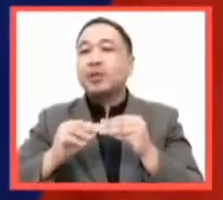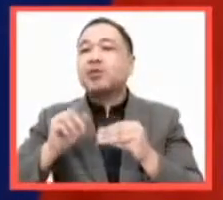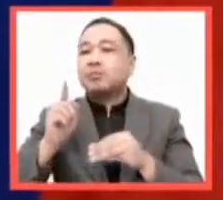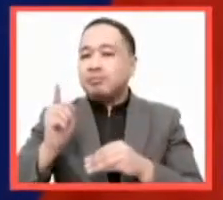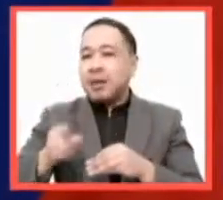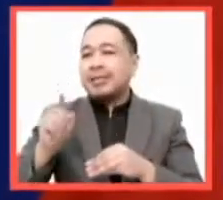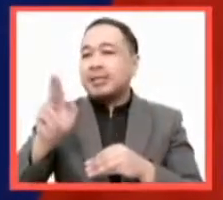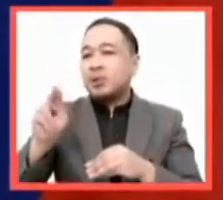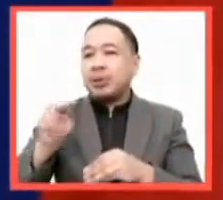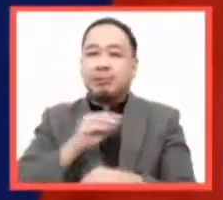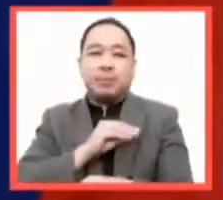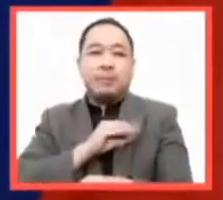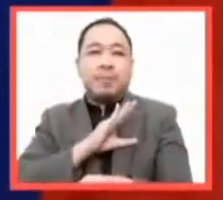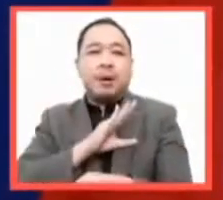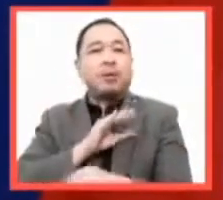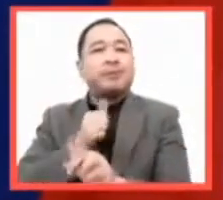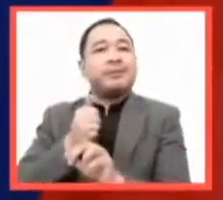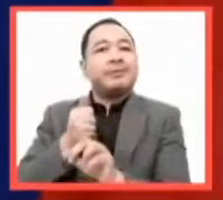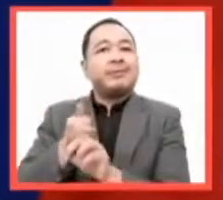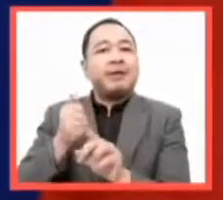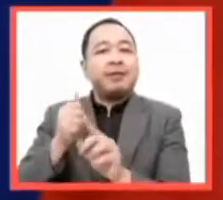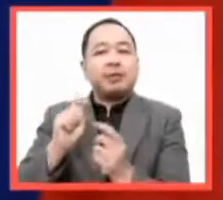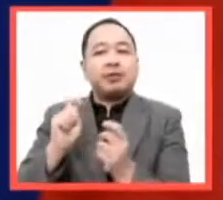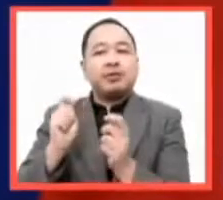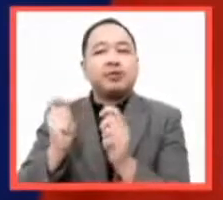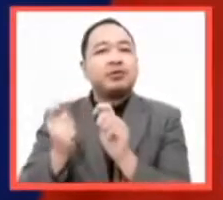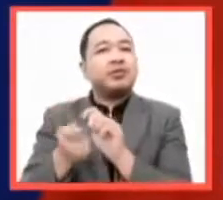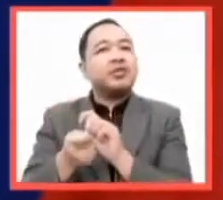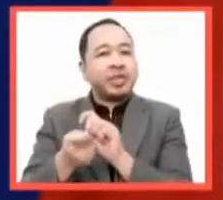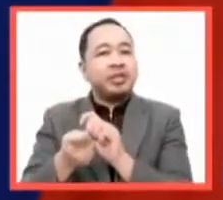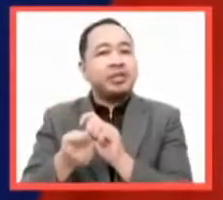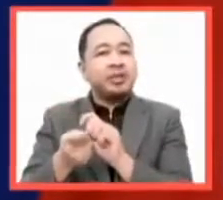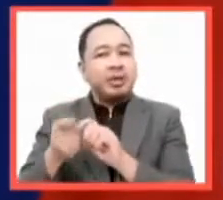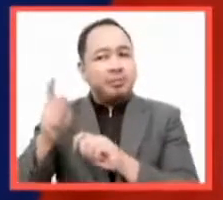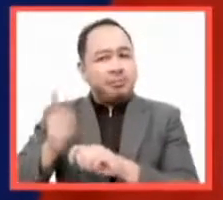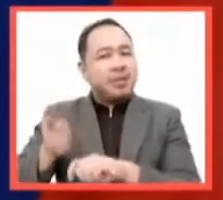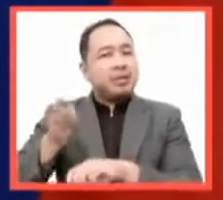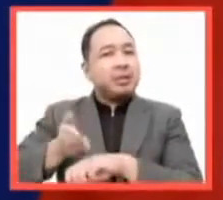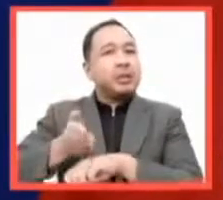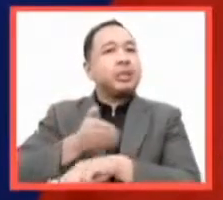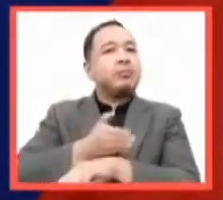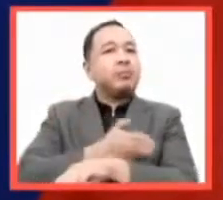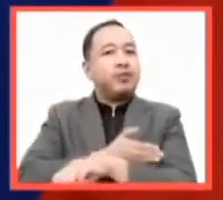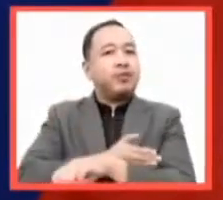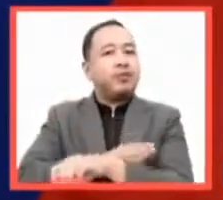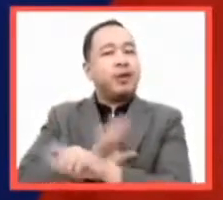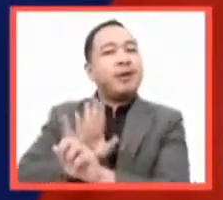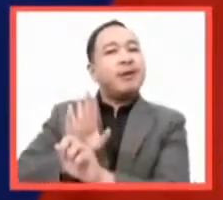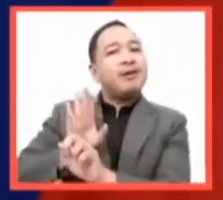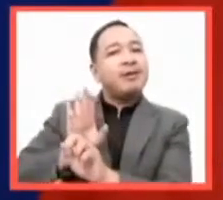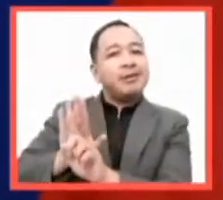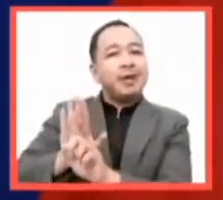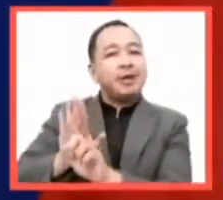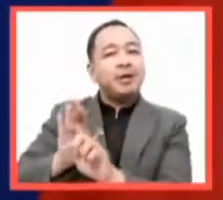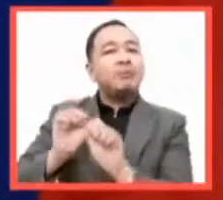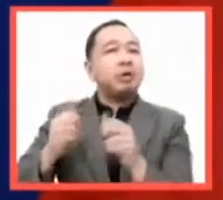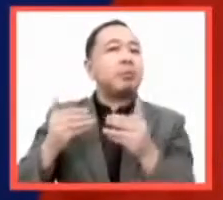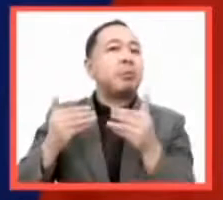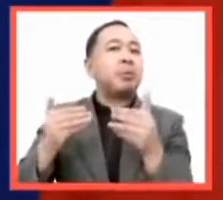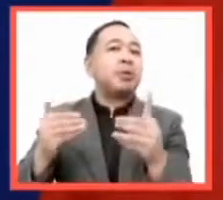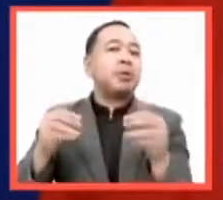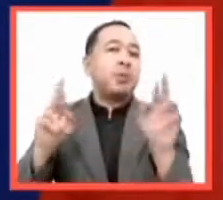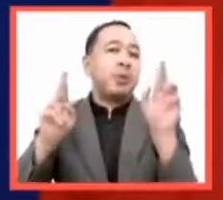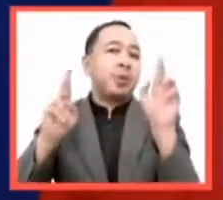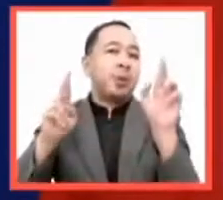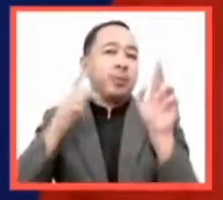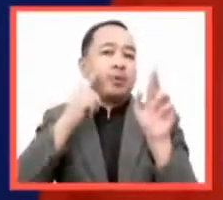things need to change. The UN must empower itself by reforming itself.